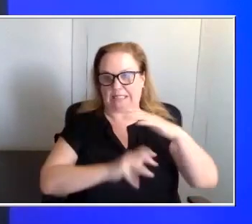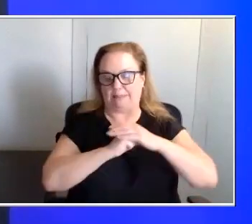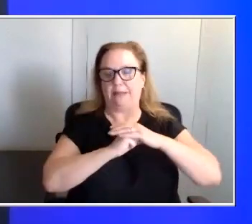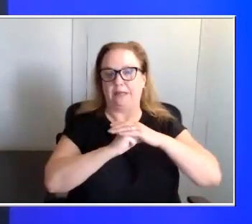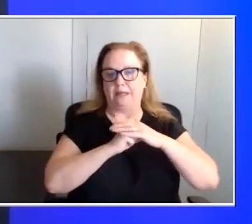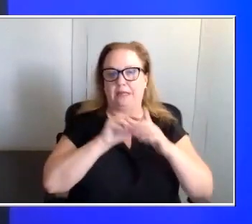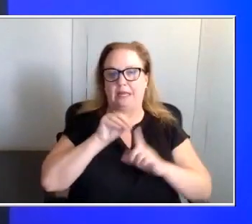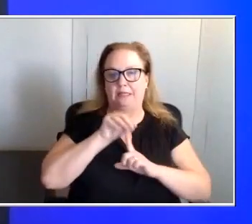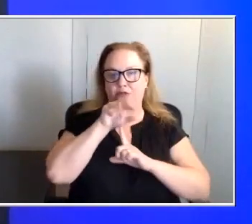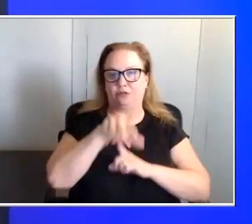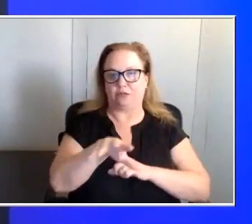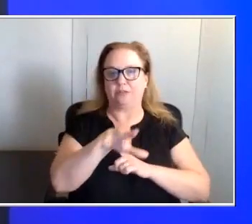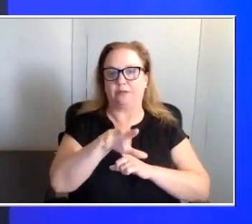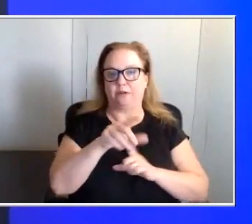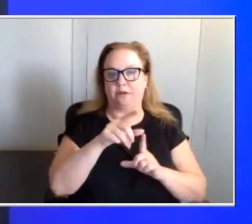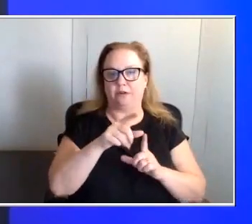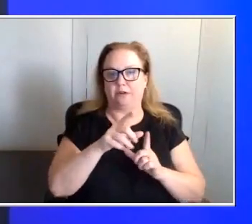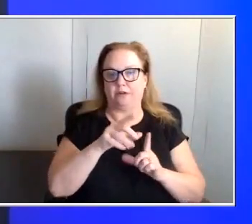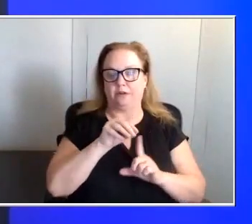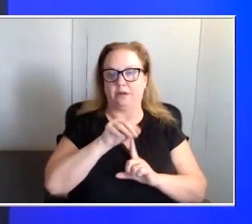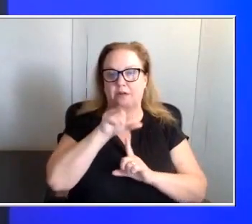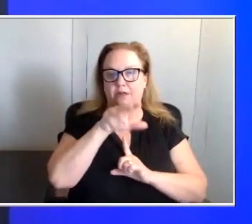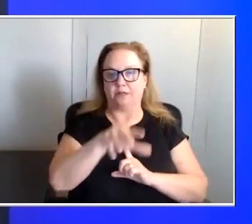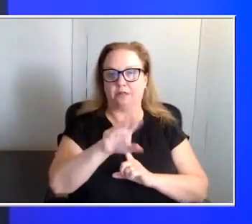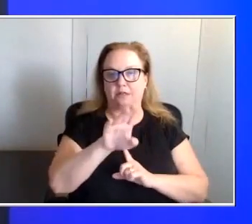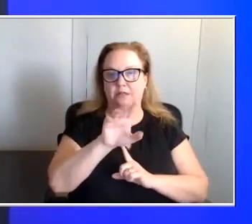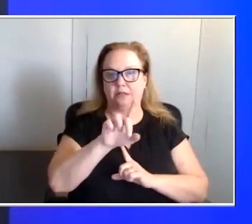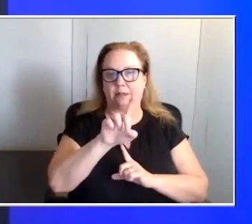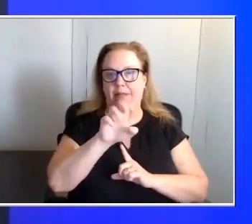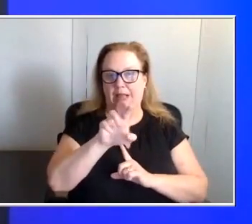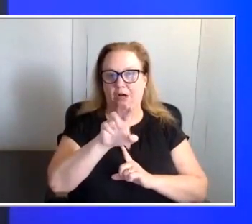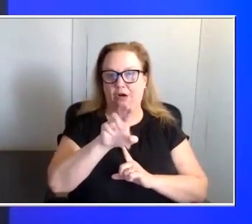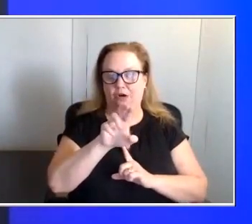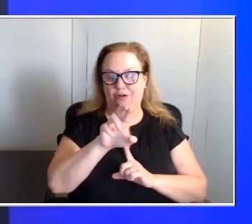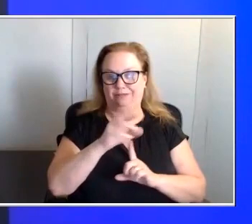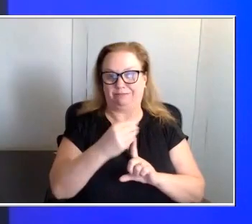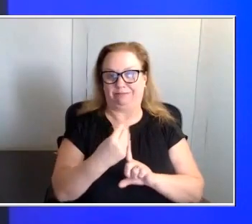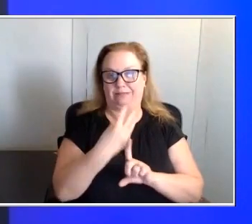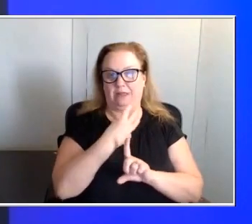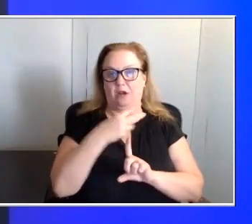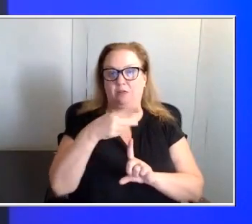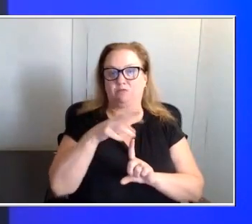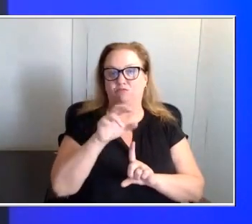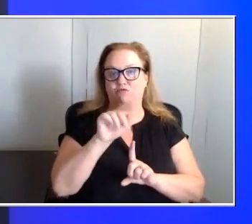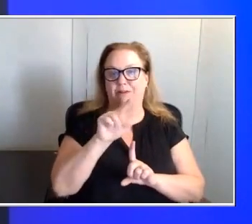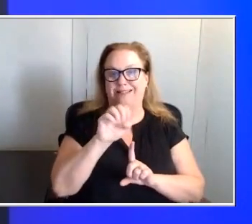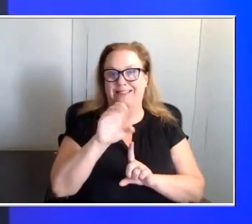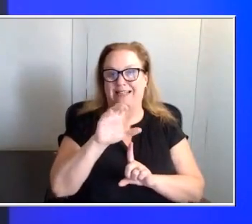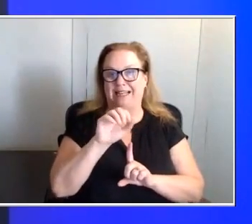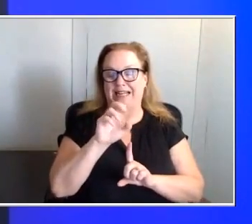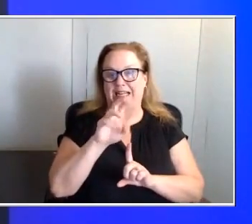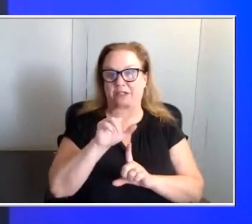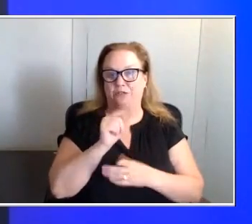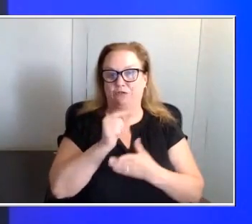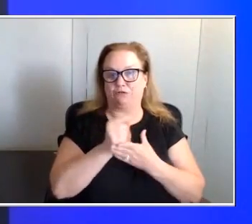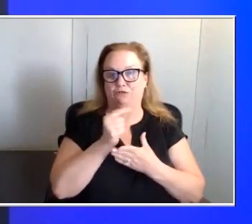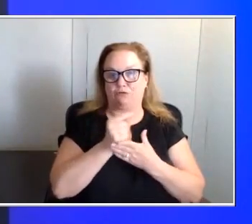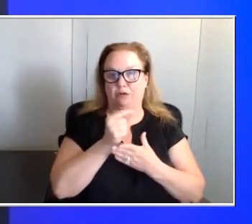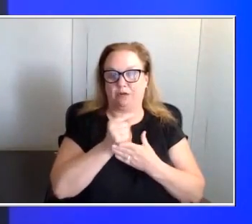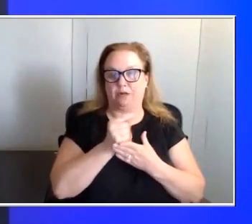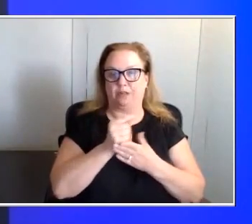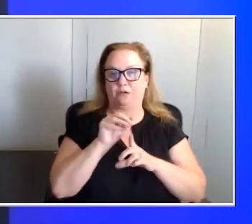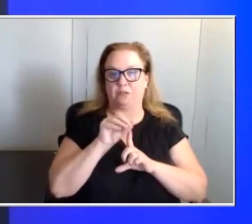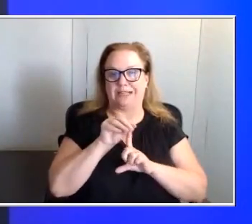fluid expelling forward, it expels into the bladder. With prostate cancer treatment, there is an ejaculation,